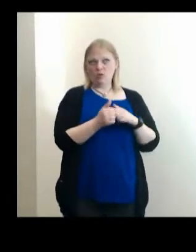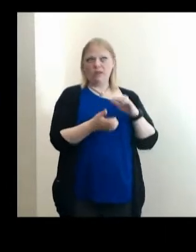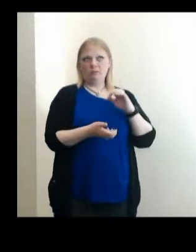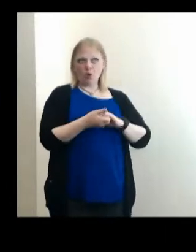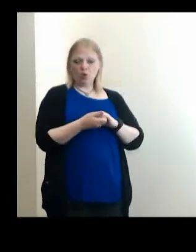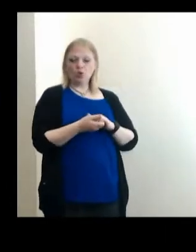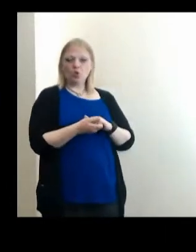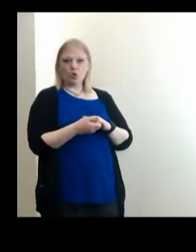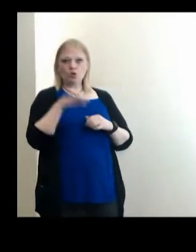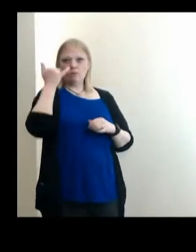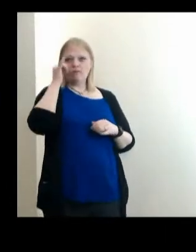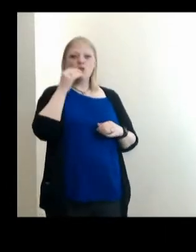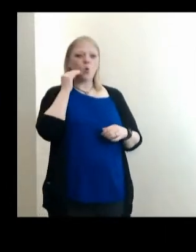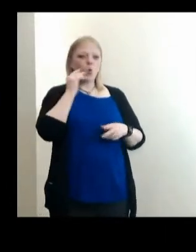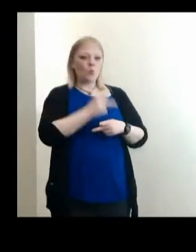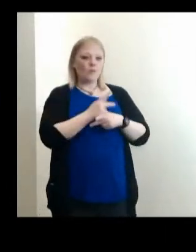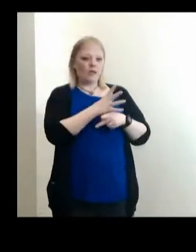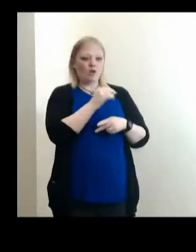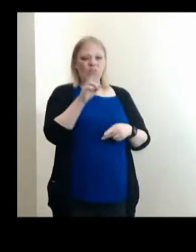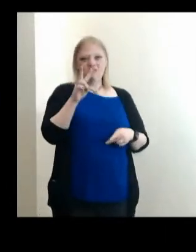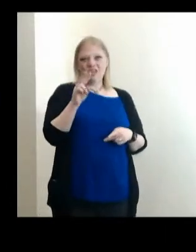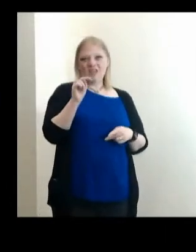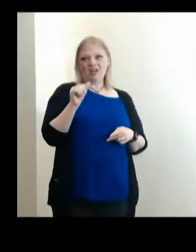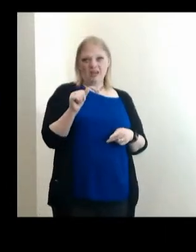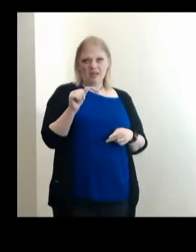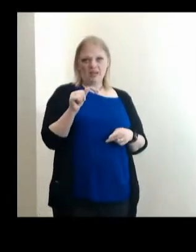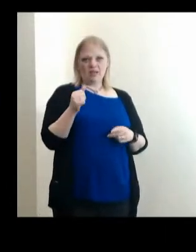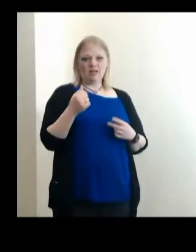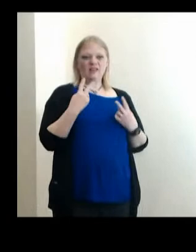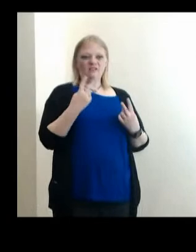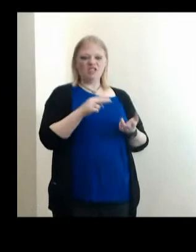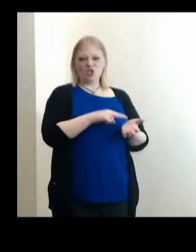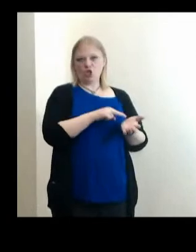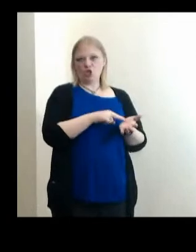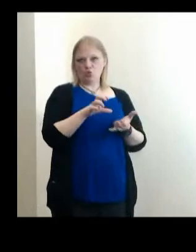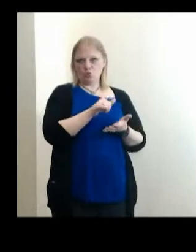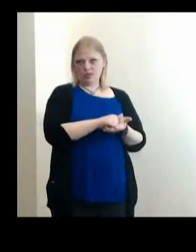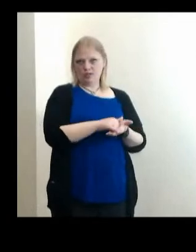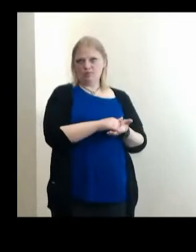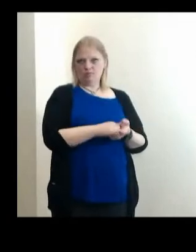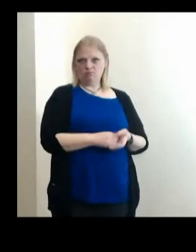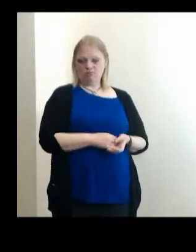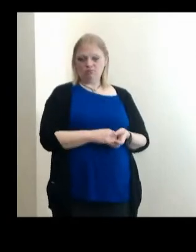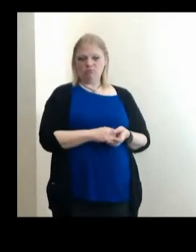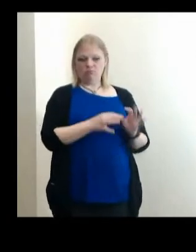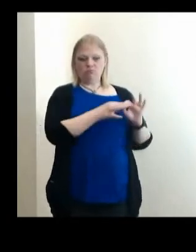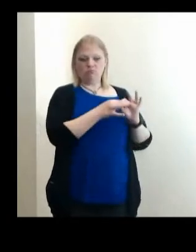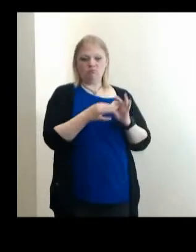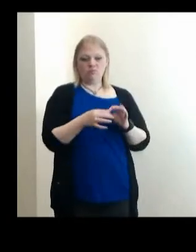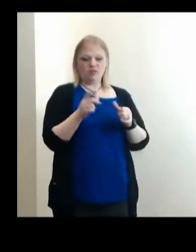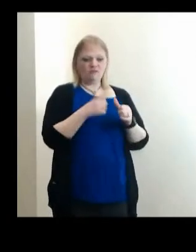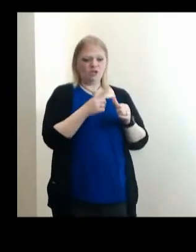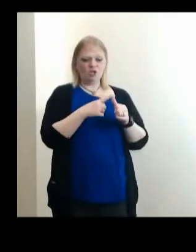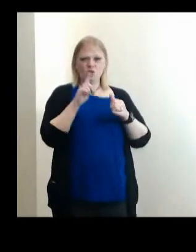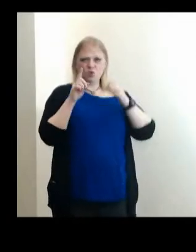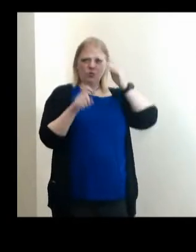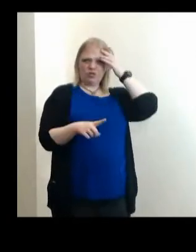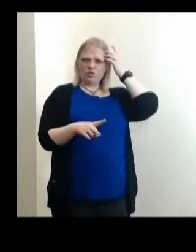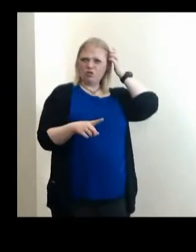partners, Buffalo Home Care and VNA, visiting nurses, to do that. Regarding the first question,